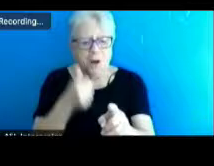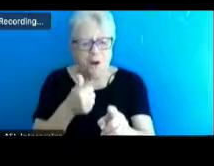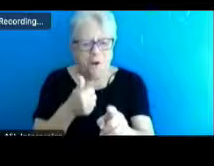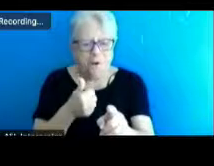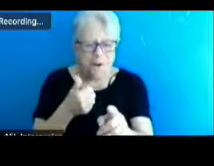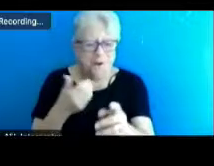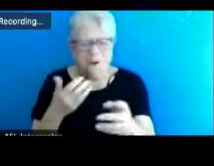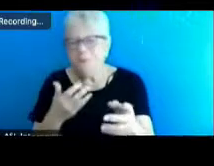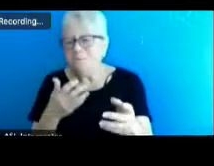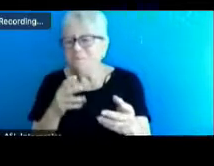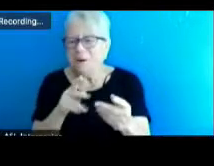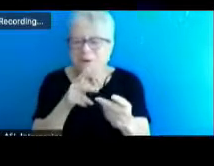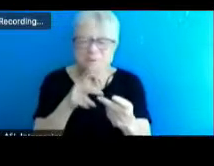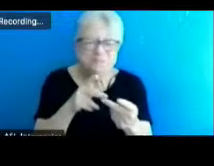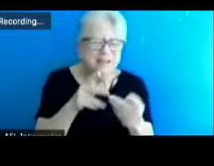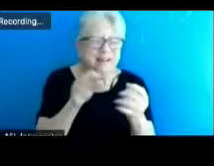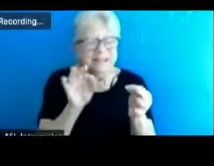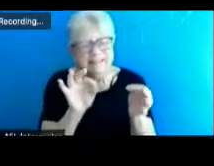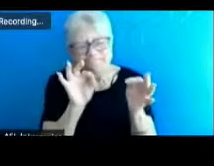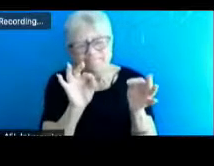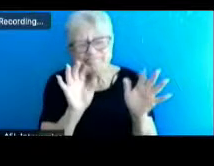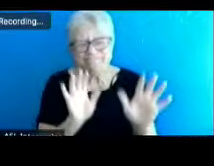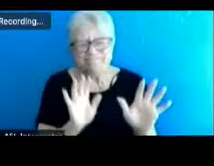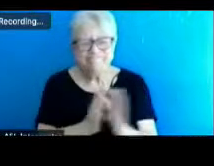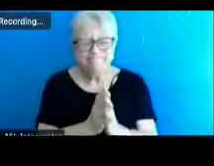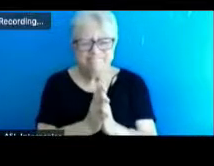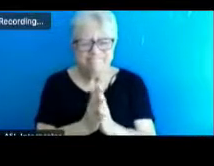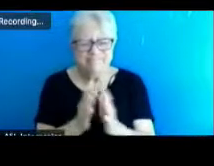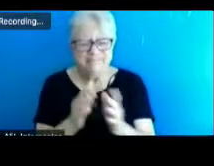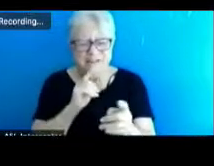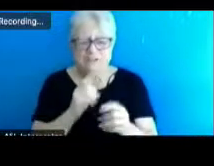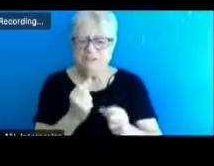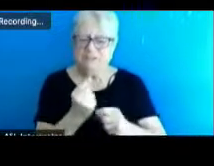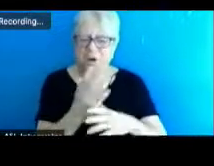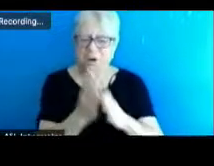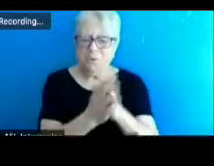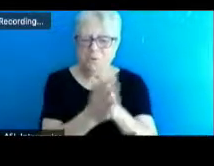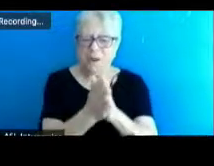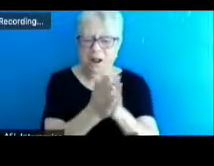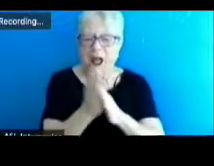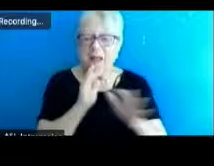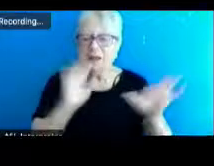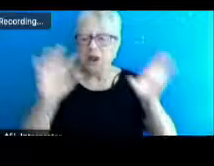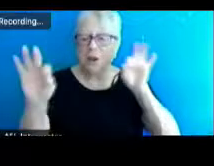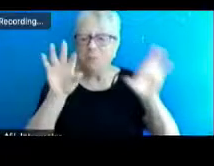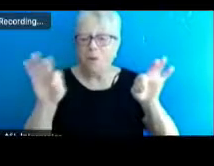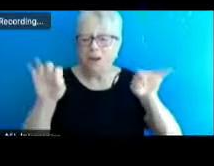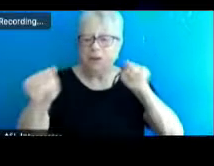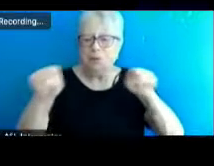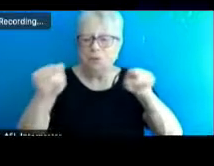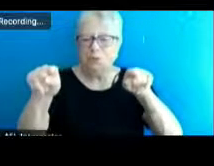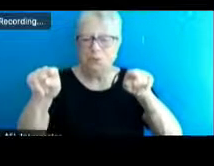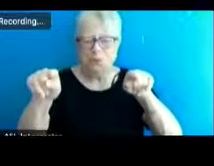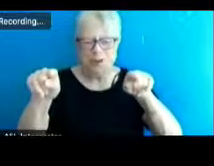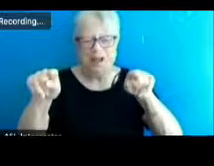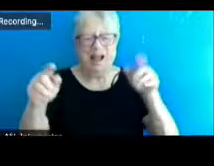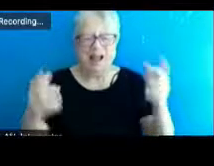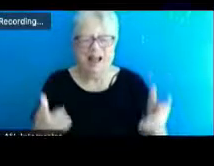that's perfect, right? Commissioner Sadwani could appoint. She's all set. I could appoint the two of you, and not